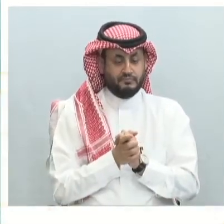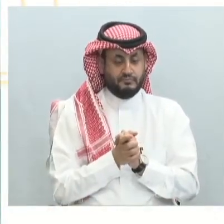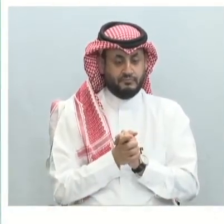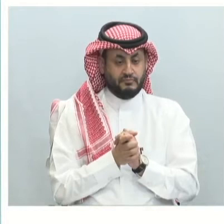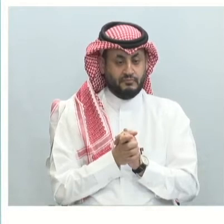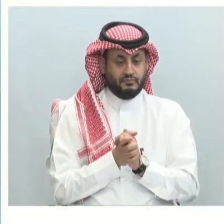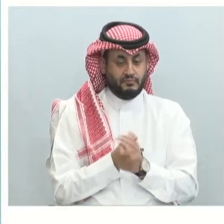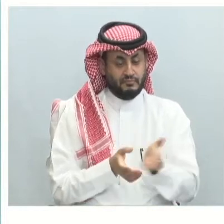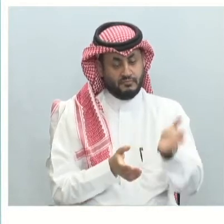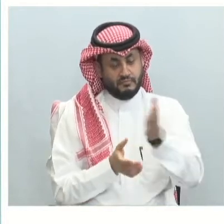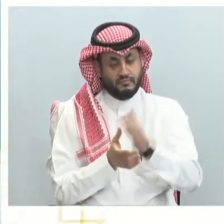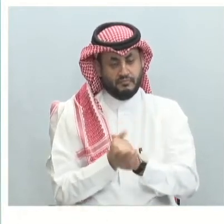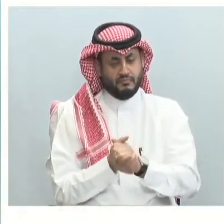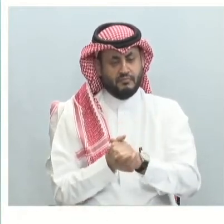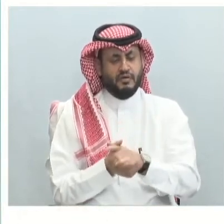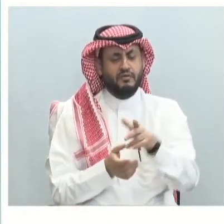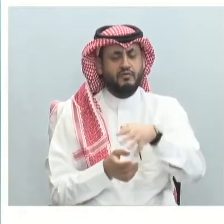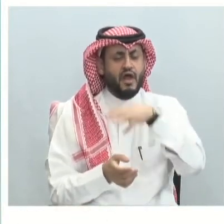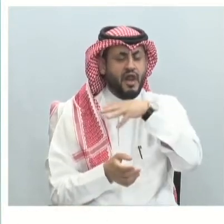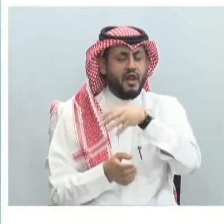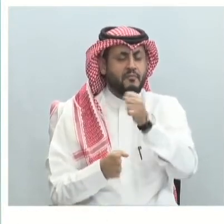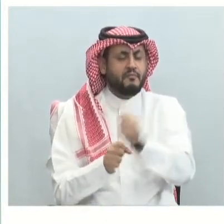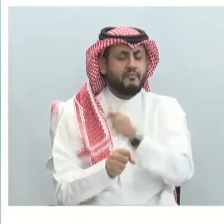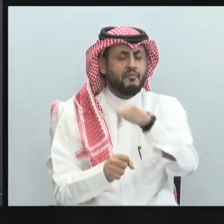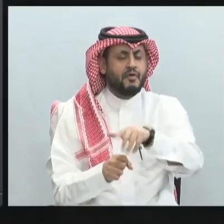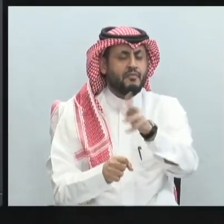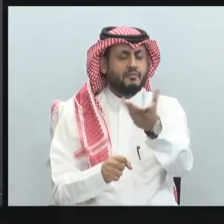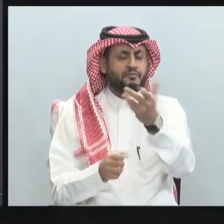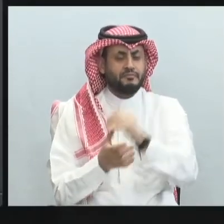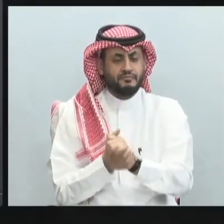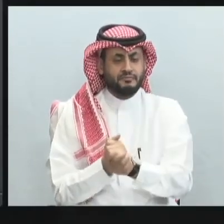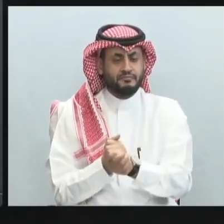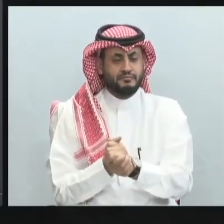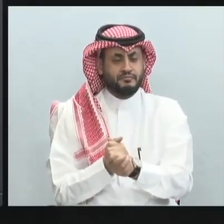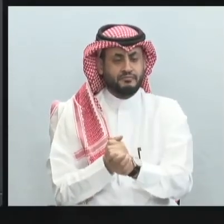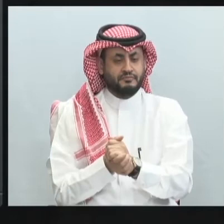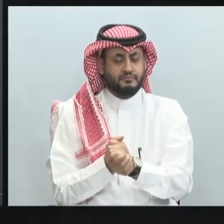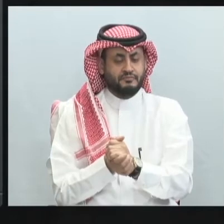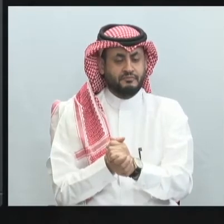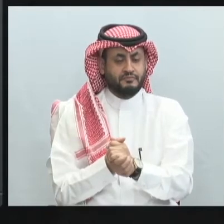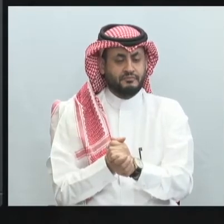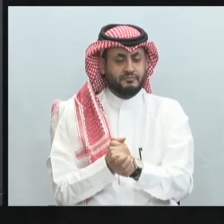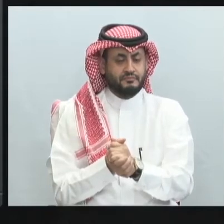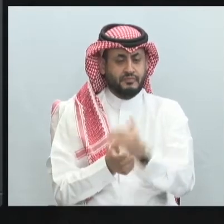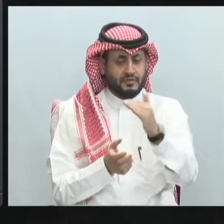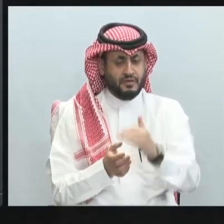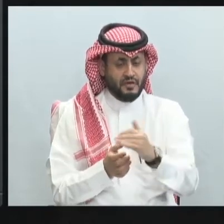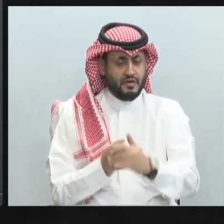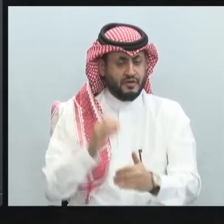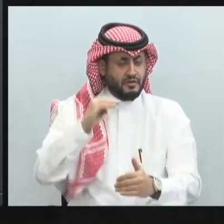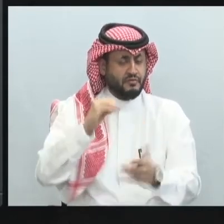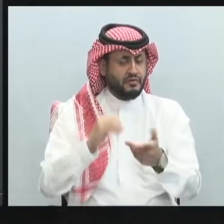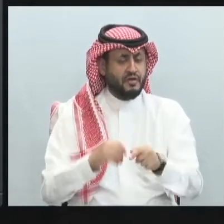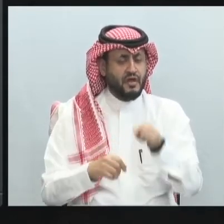Now, what's your dad doing? Your father, what's your father, your dad doing? He is watching